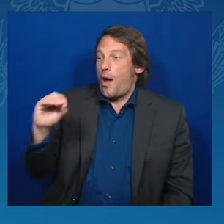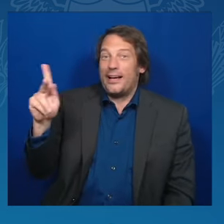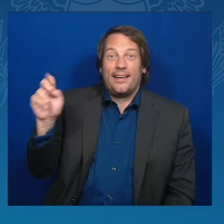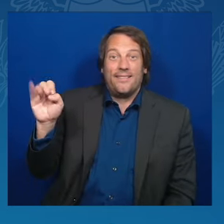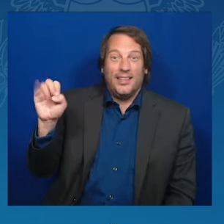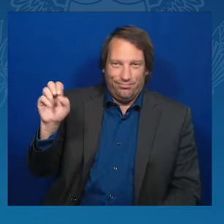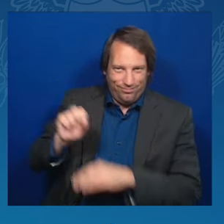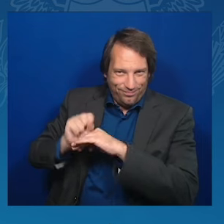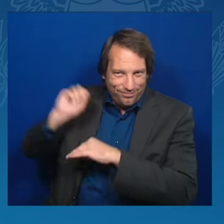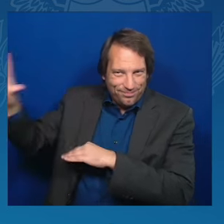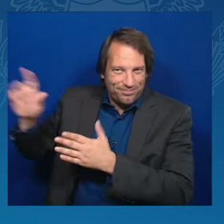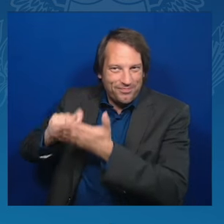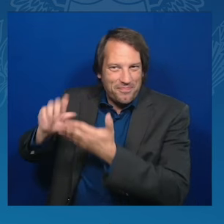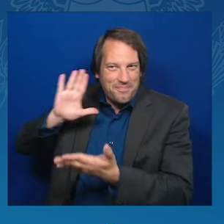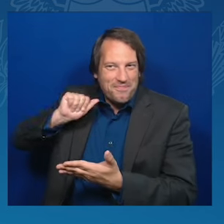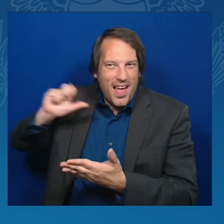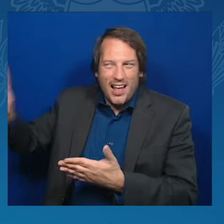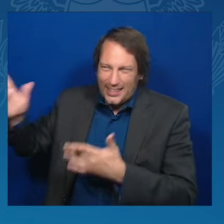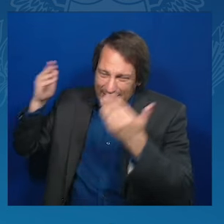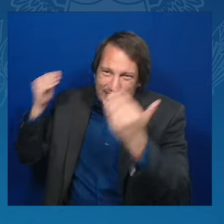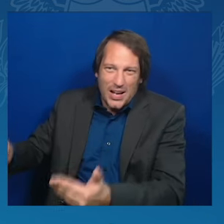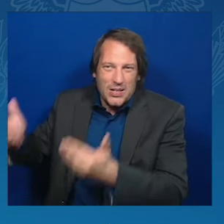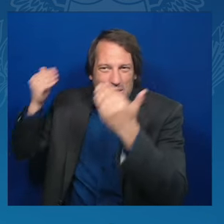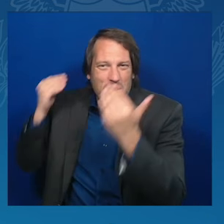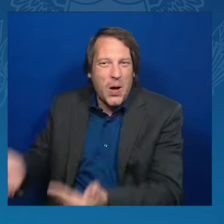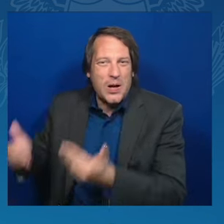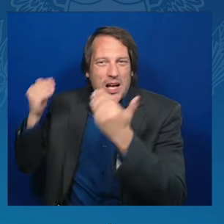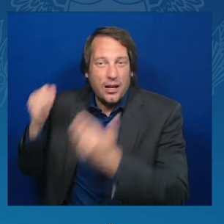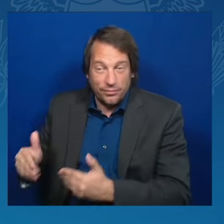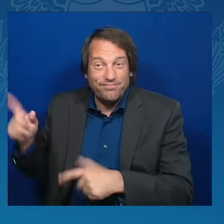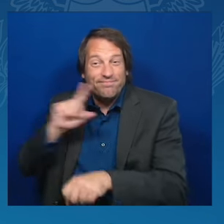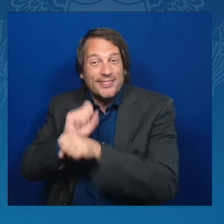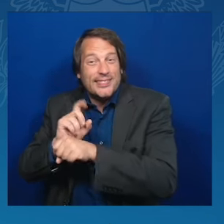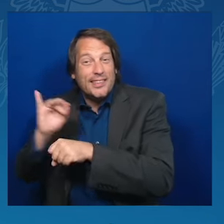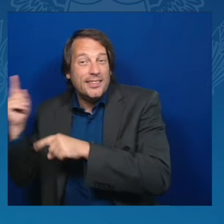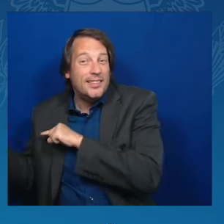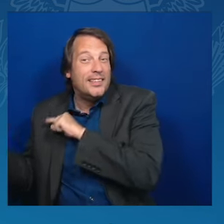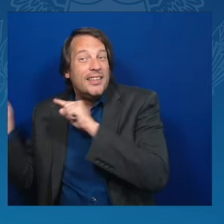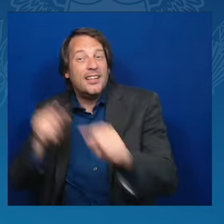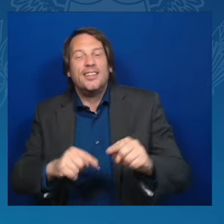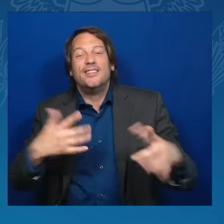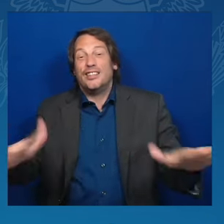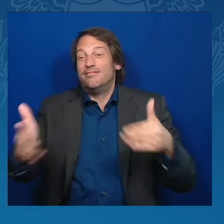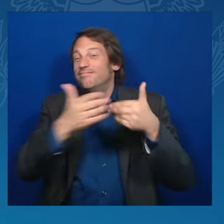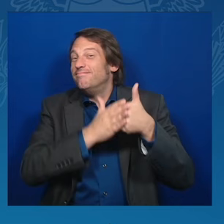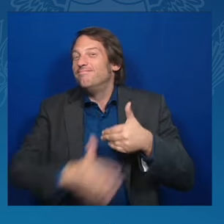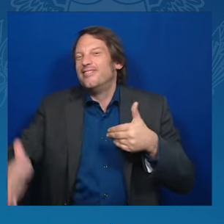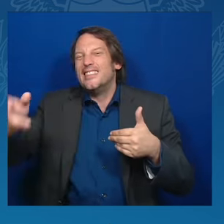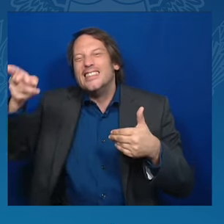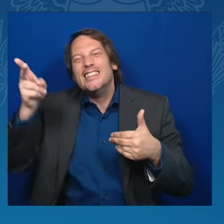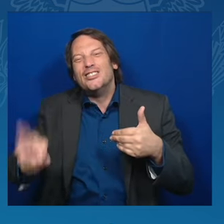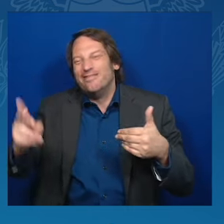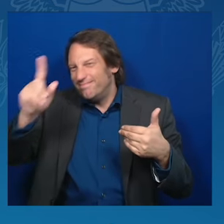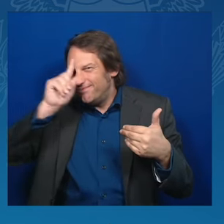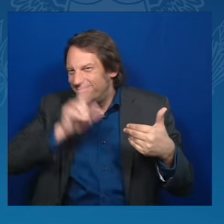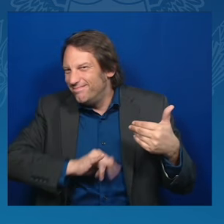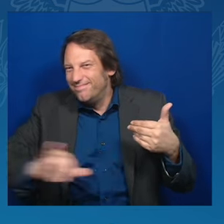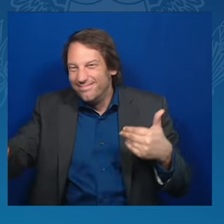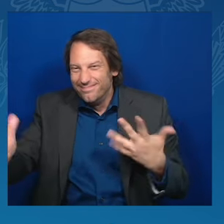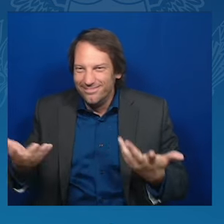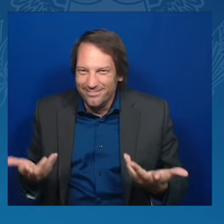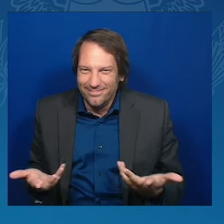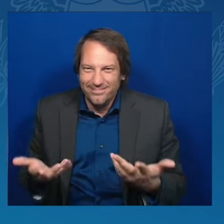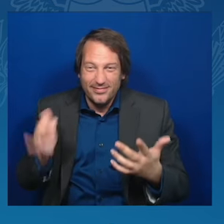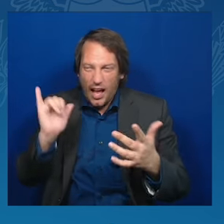infinity. These threads that connect our people, connect our cultures through time, they feel a little bit